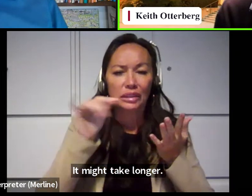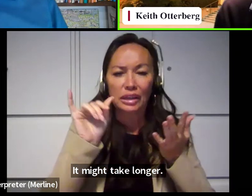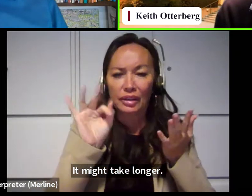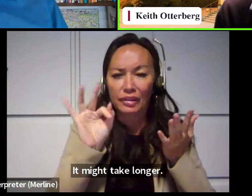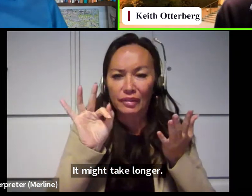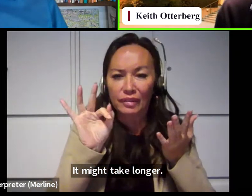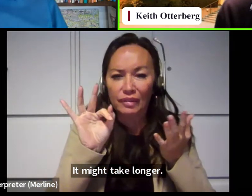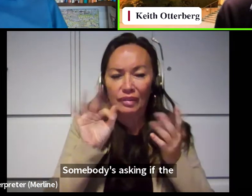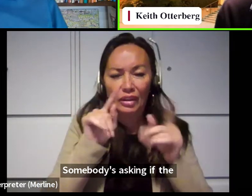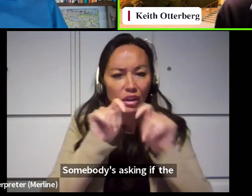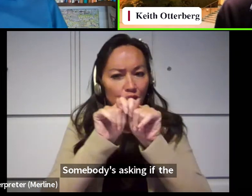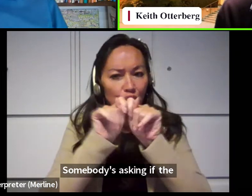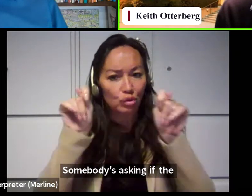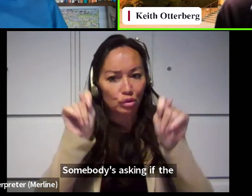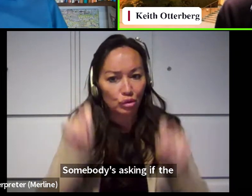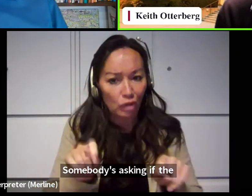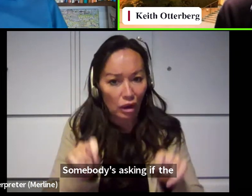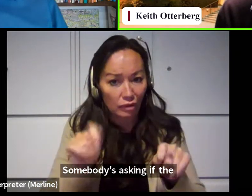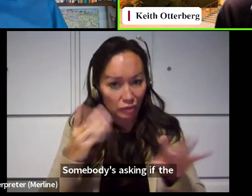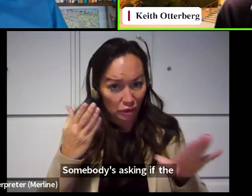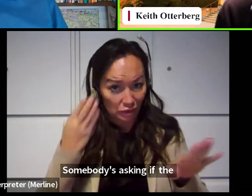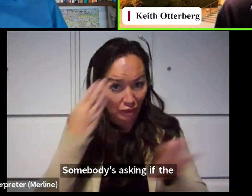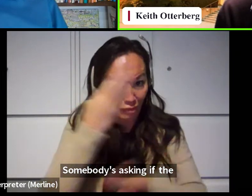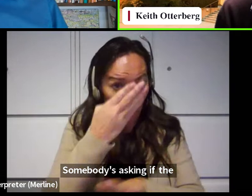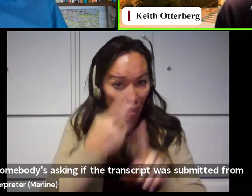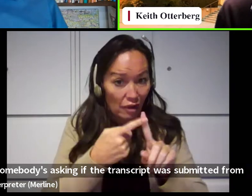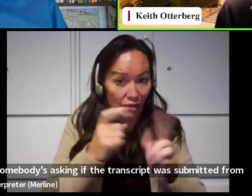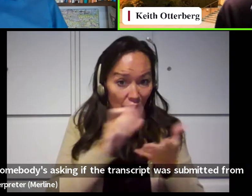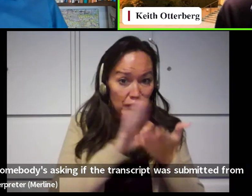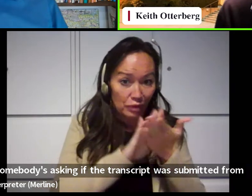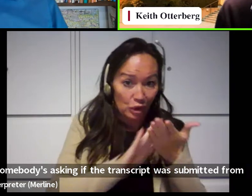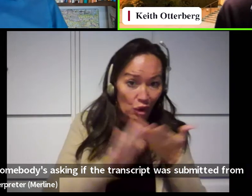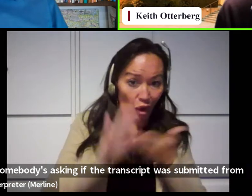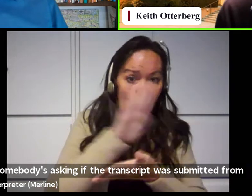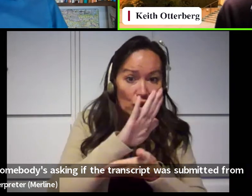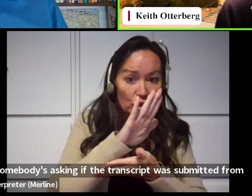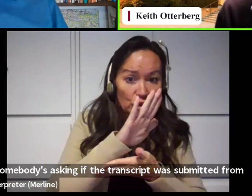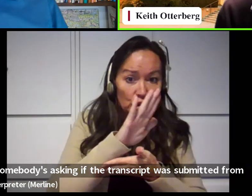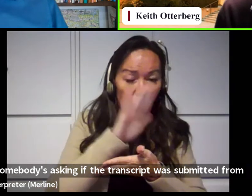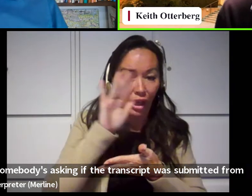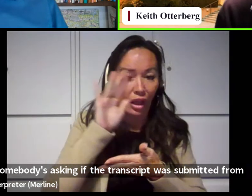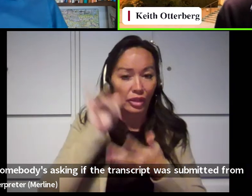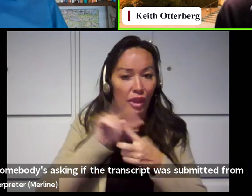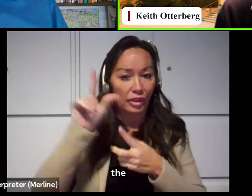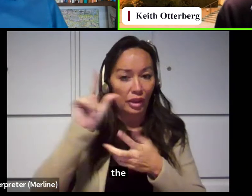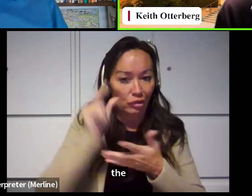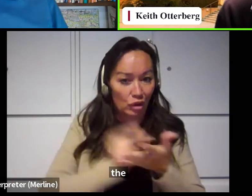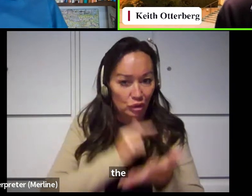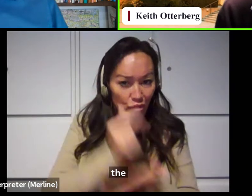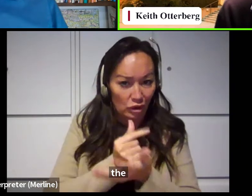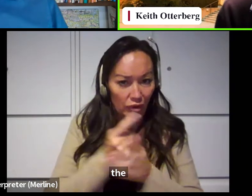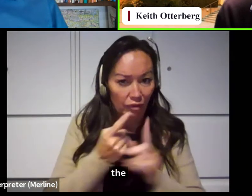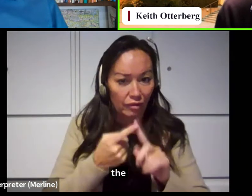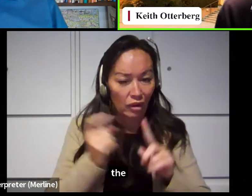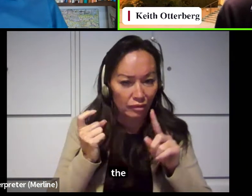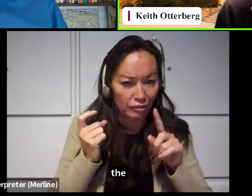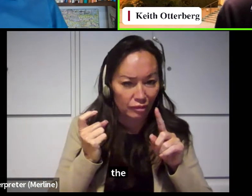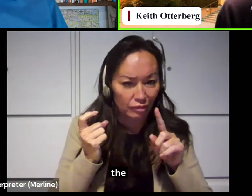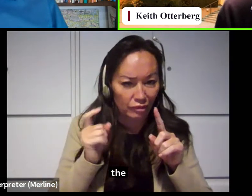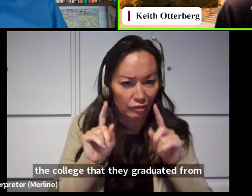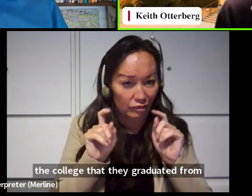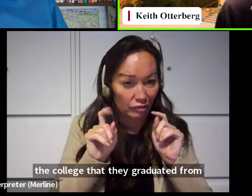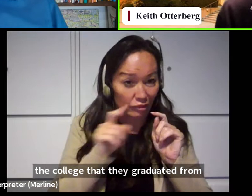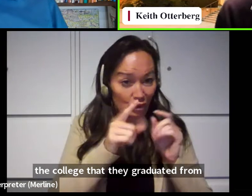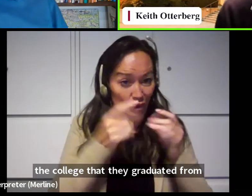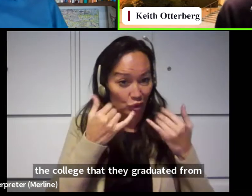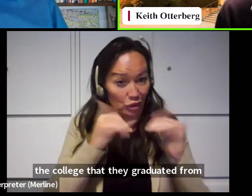the transcript was submitted from the college that they graduated from. Do you